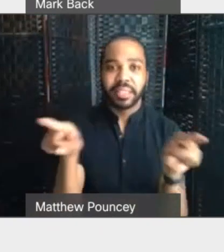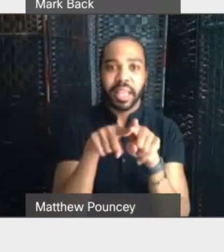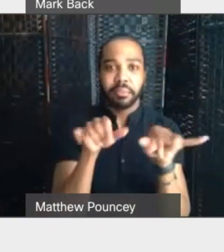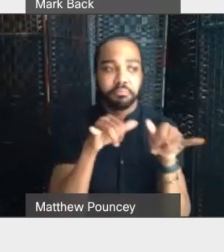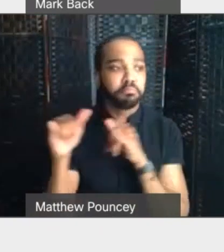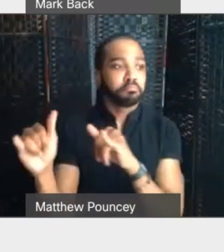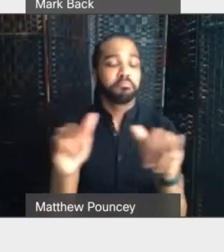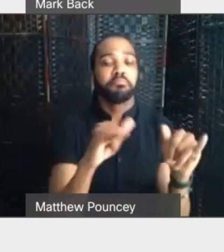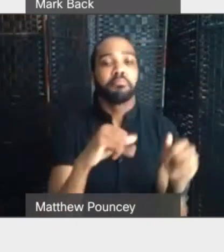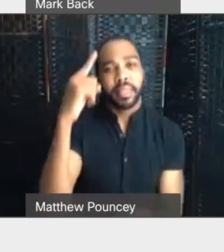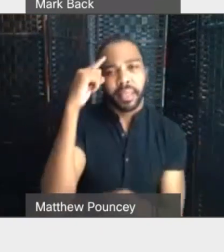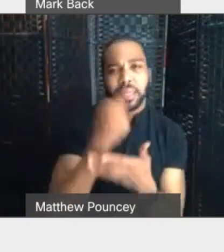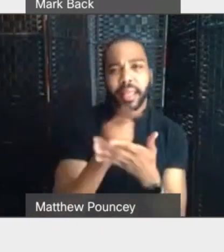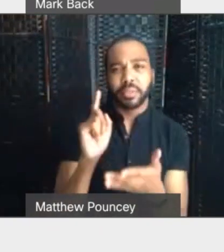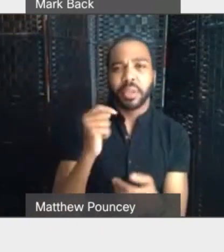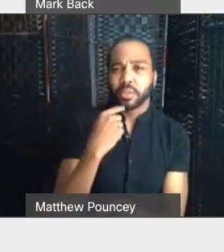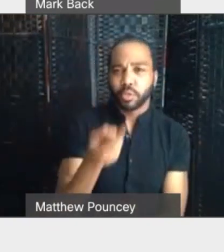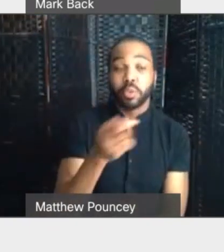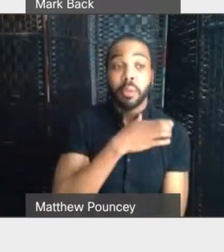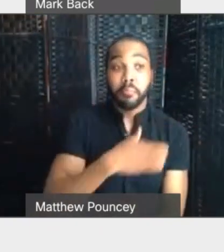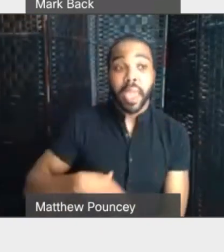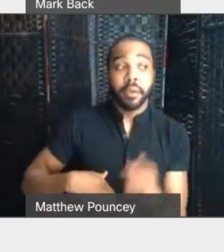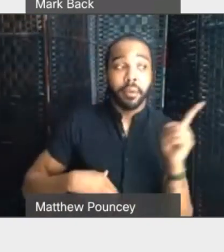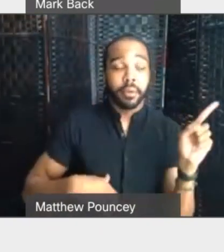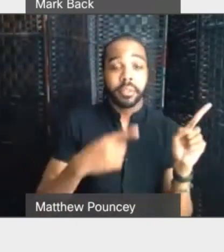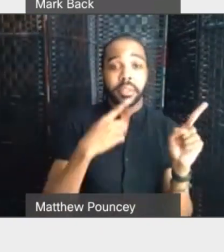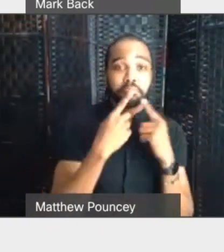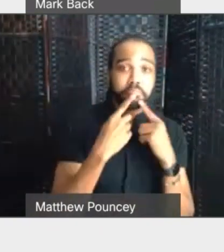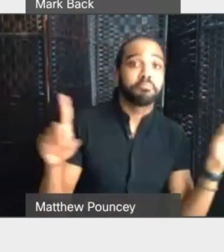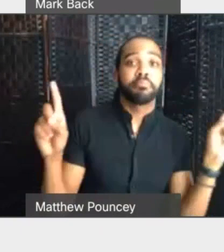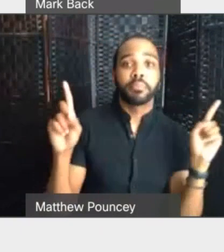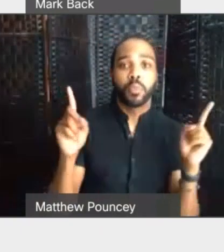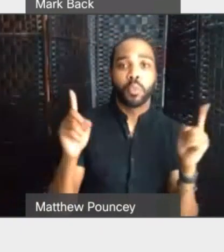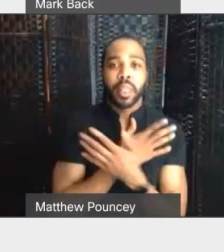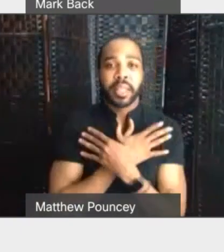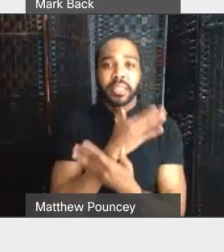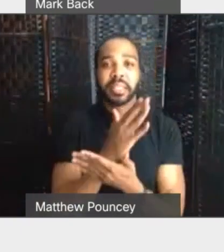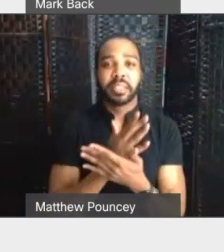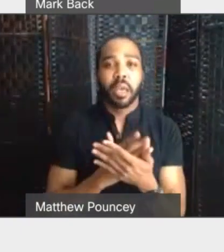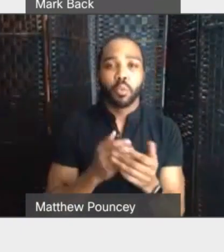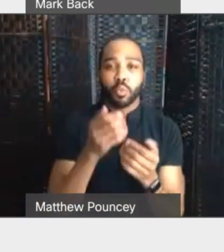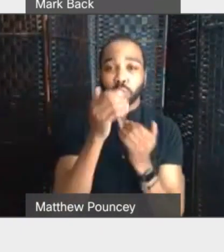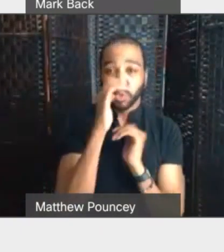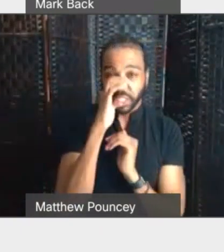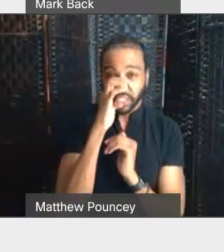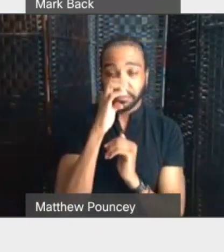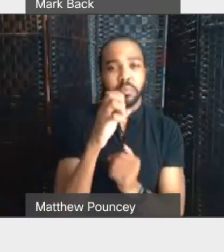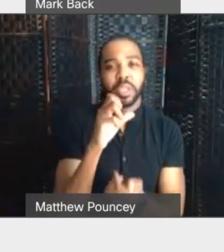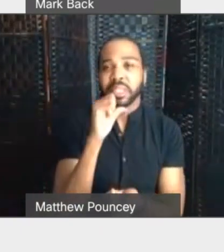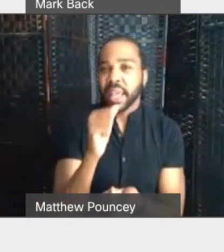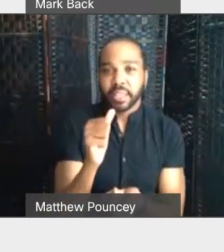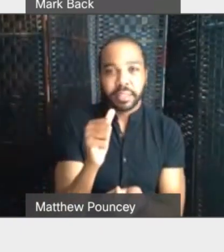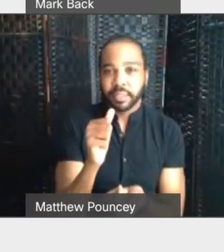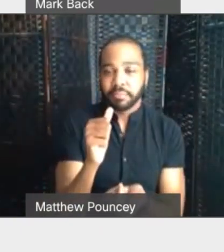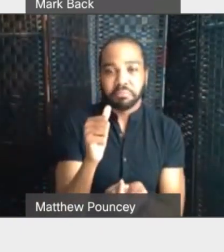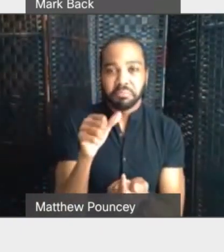think last week I quoted the mayor when she said that the relaxing of restrictions is not cookie cutter for everybody across the country. It's going to be